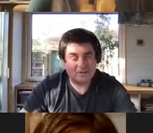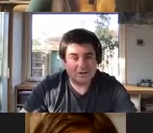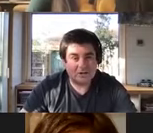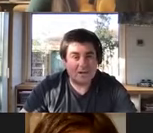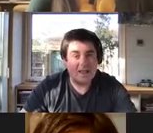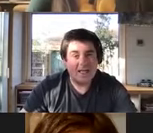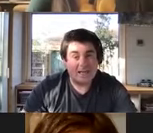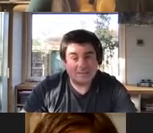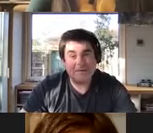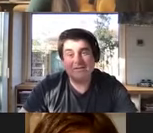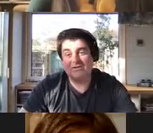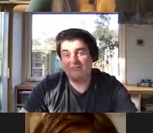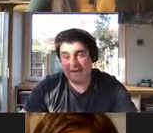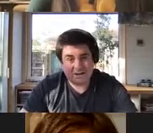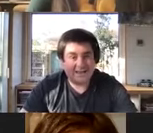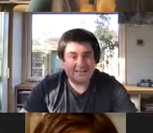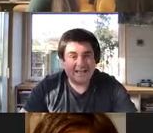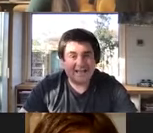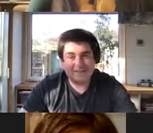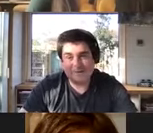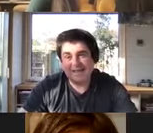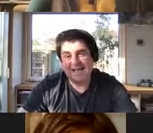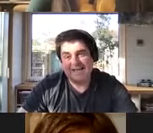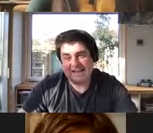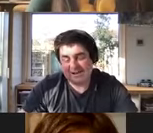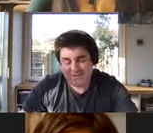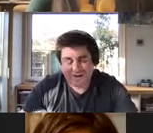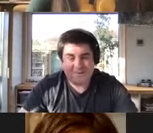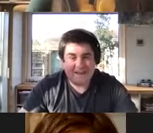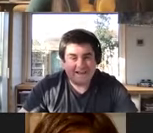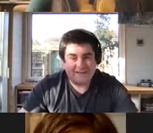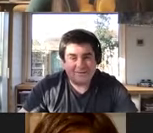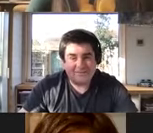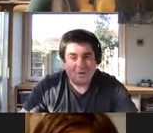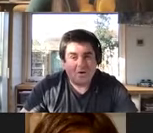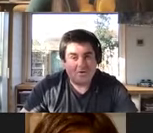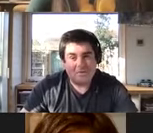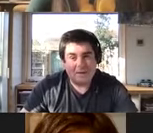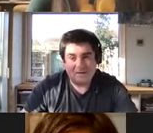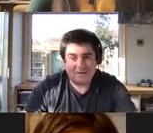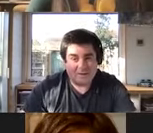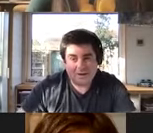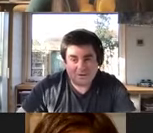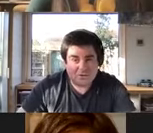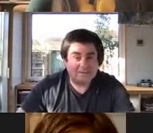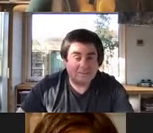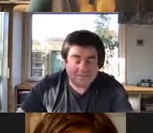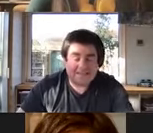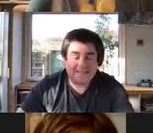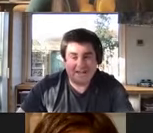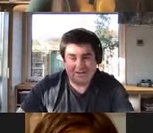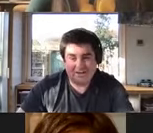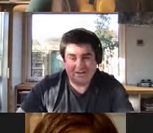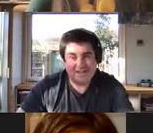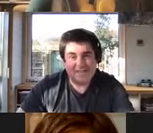kind of abstraction has been racializing and has been incredibly negative on many of the other countries,